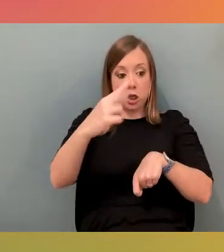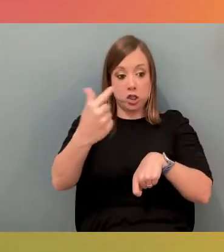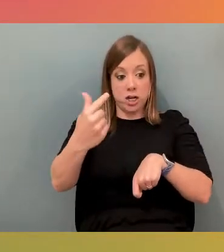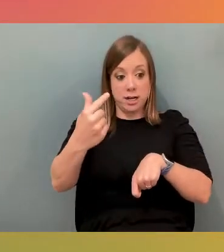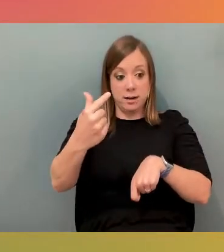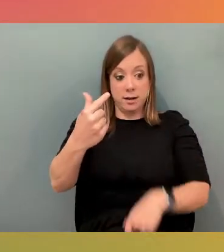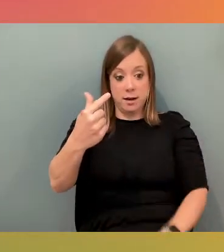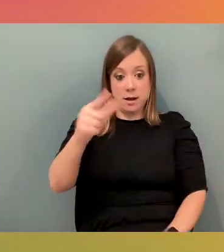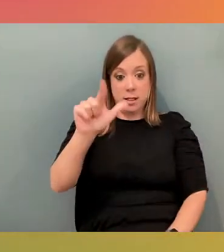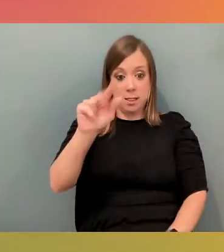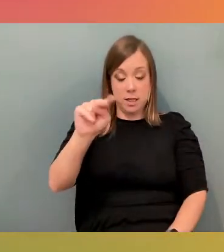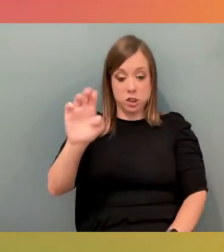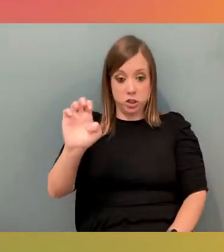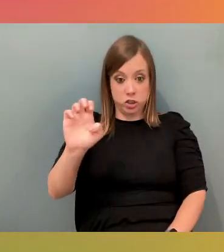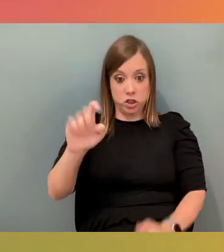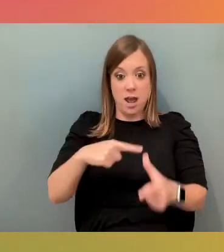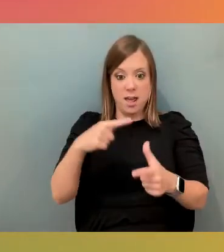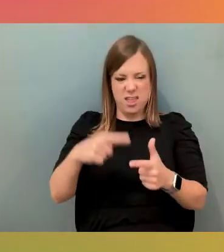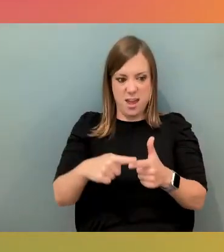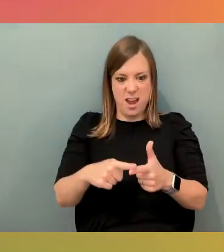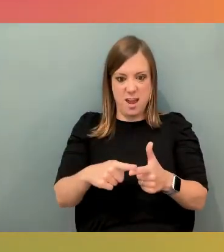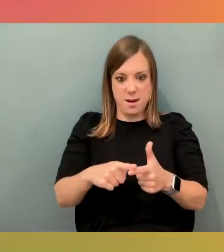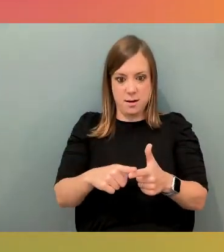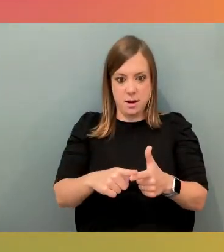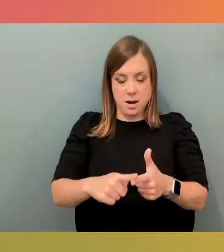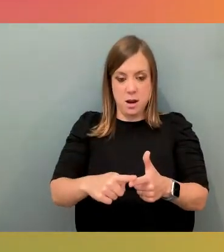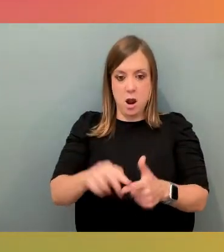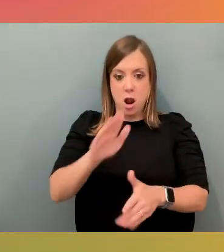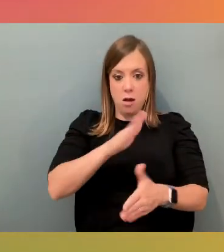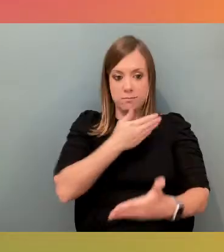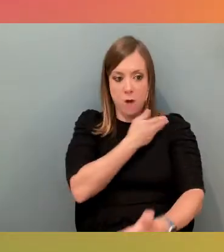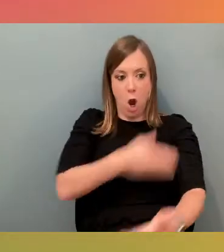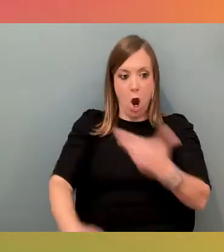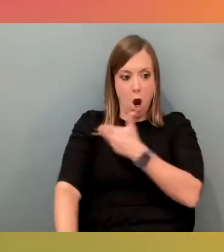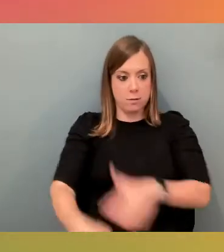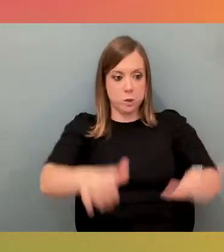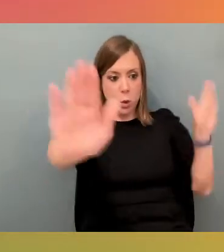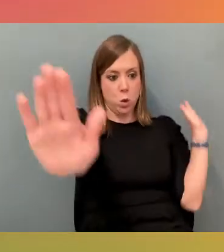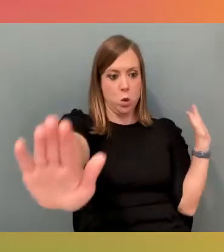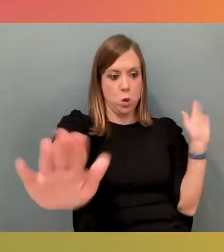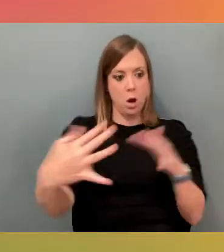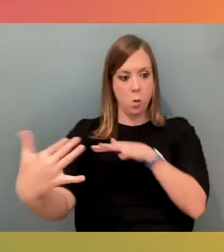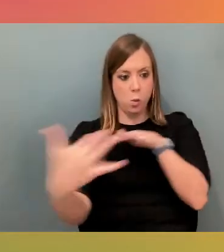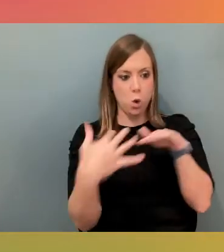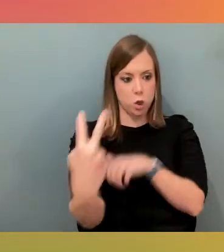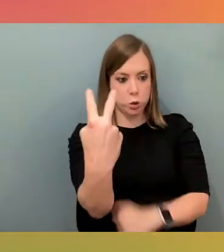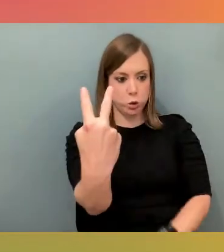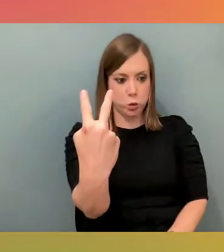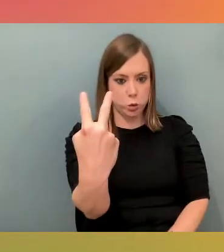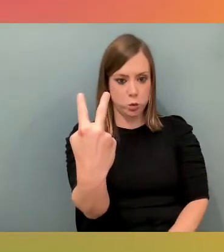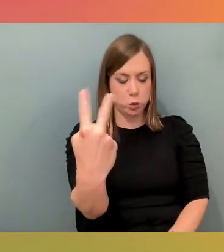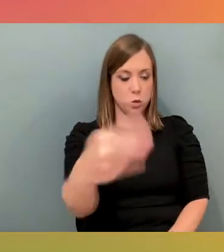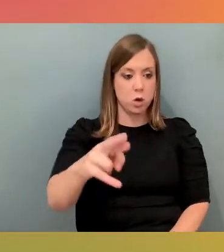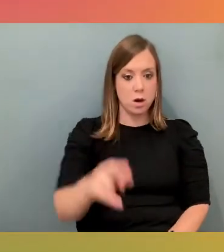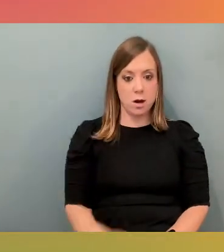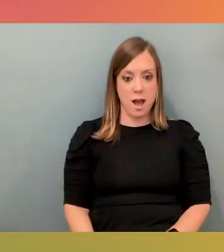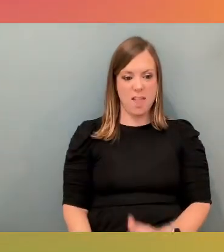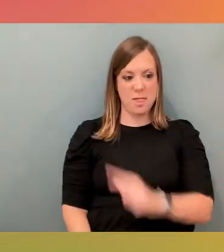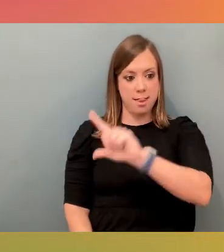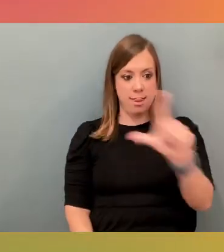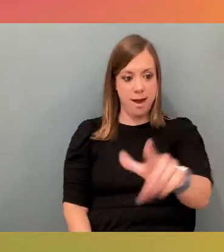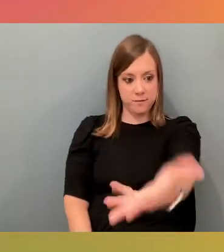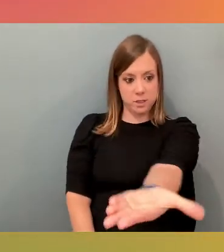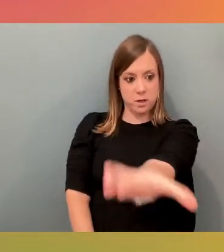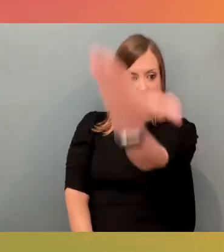that warrior two. Nice strong warrior arms. Inhale, flip the front palm. Exhale, reverse your warrior. One